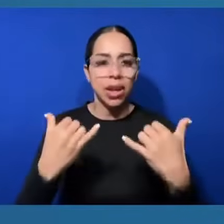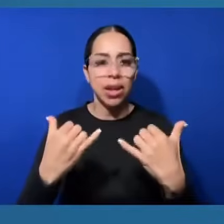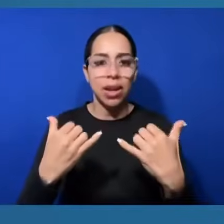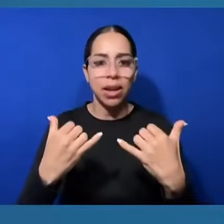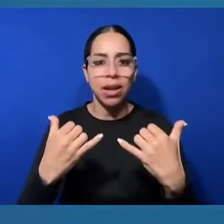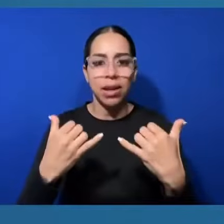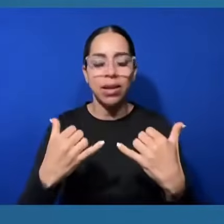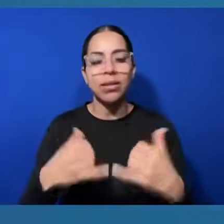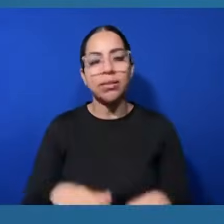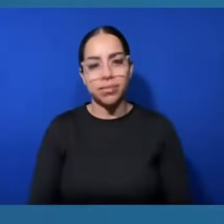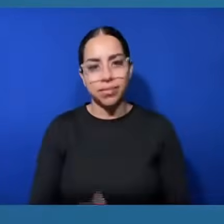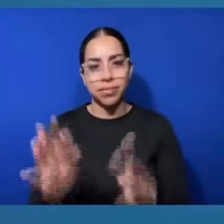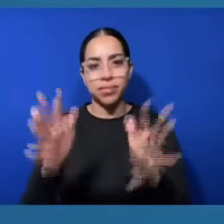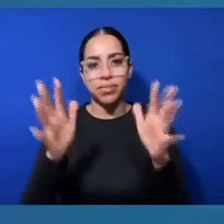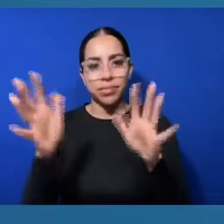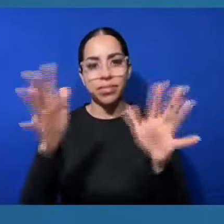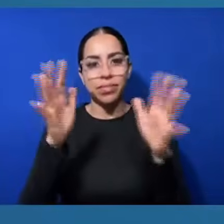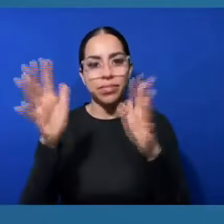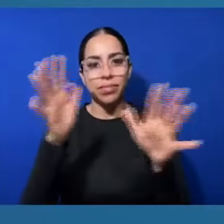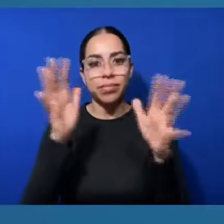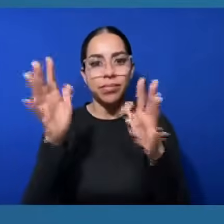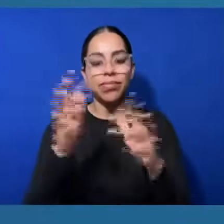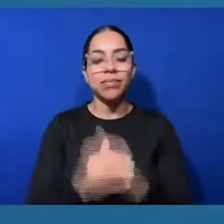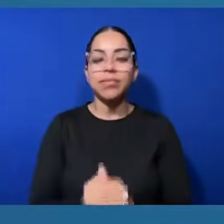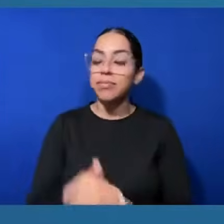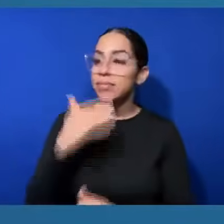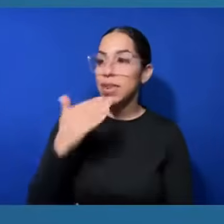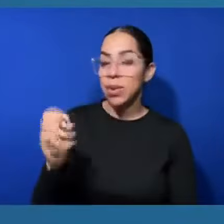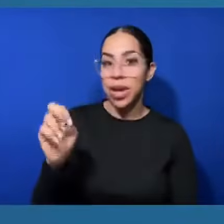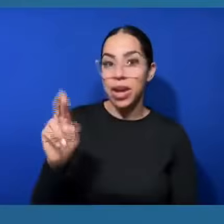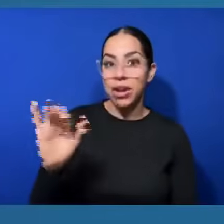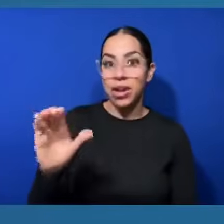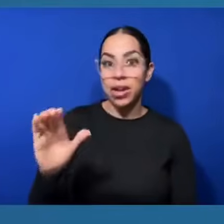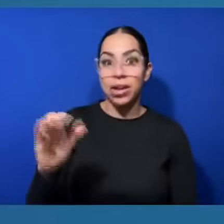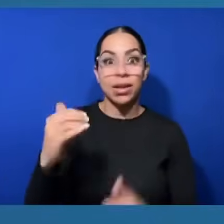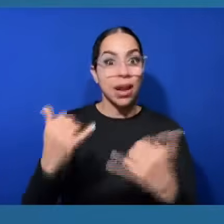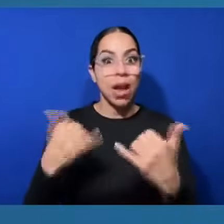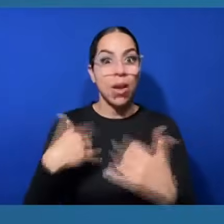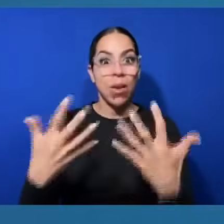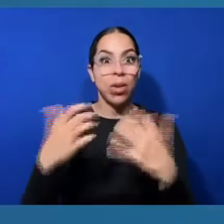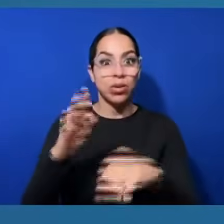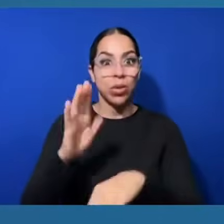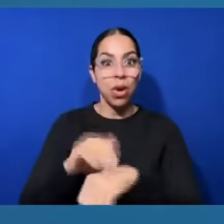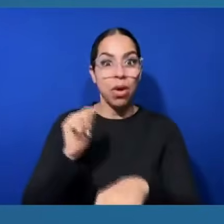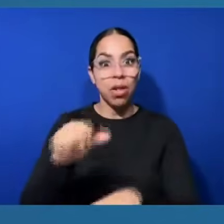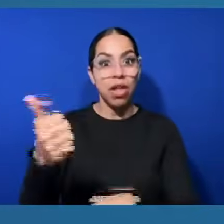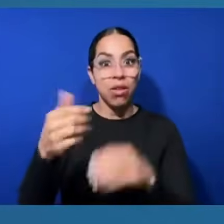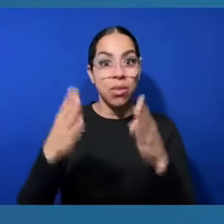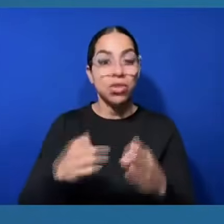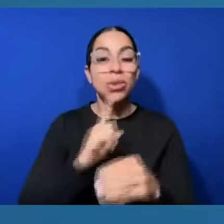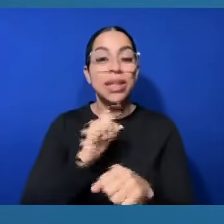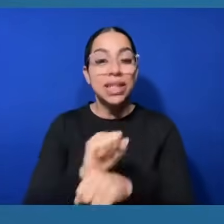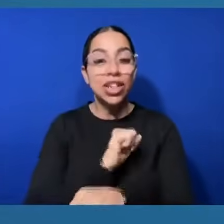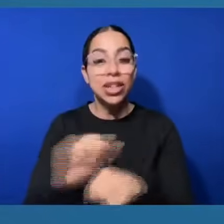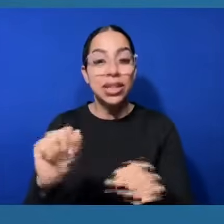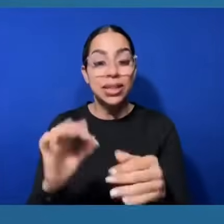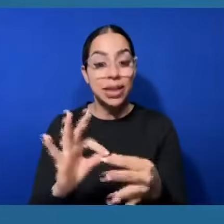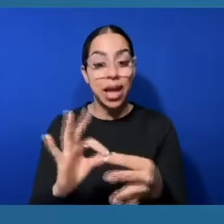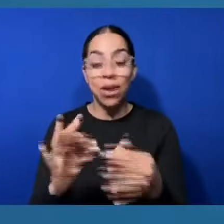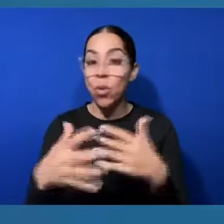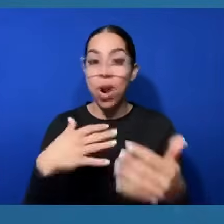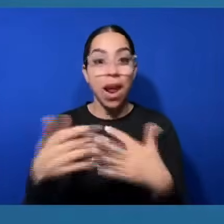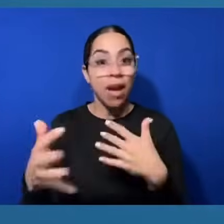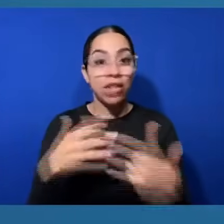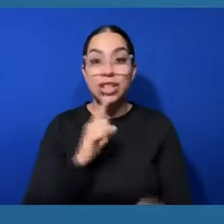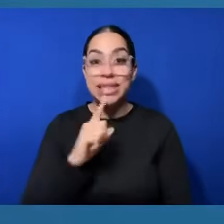Thank you, Eric. I'd like to next call up someone who literally said whatever is needed